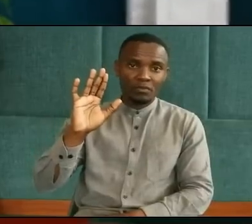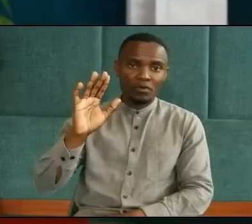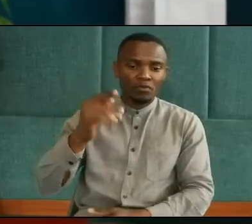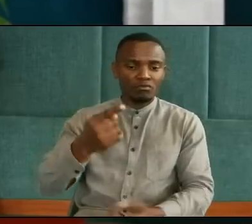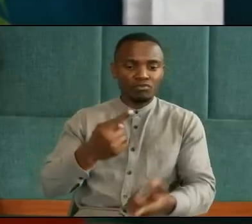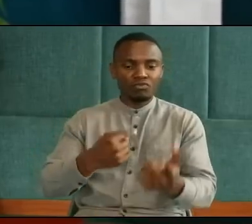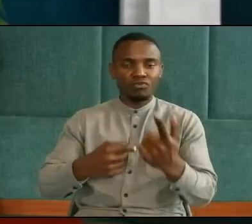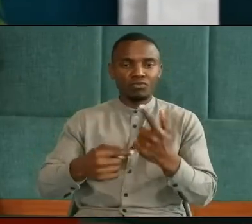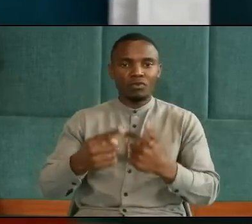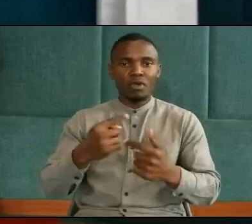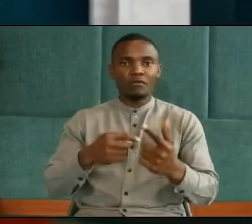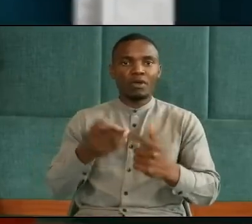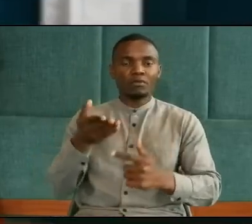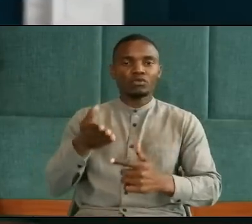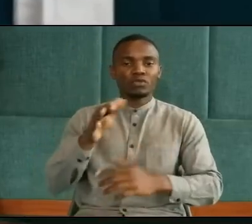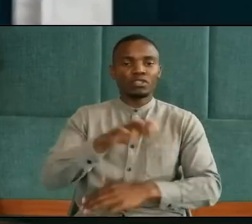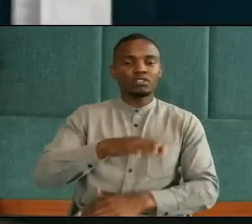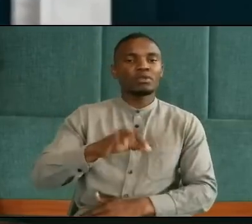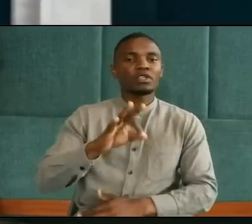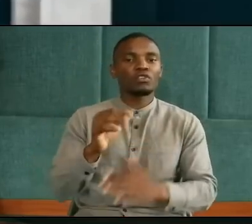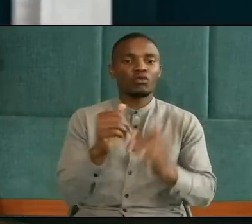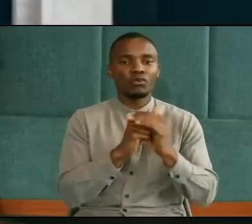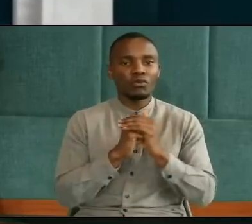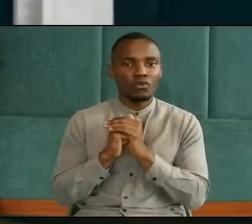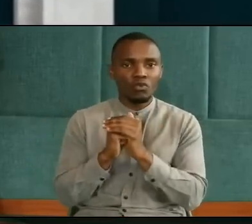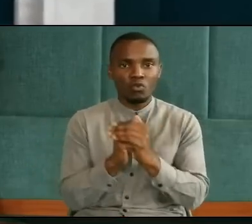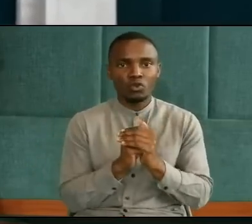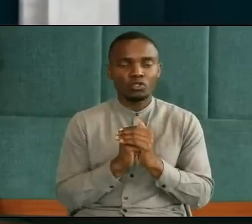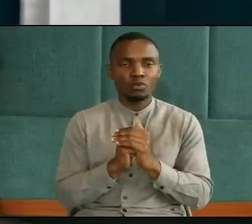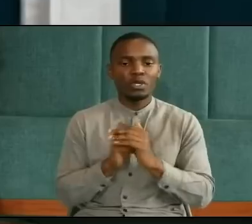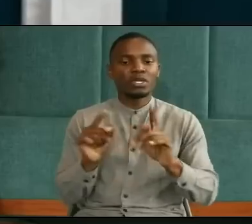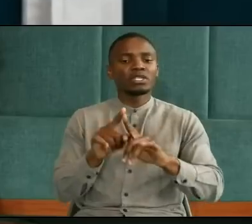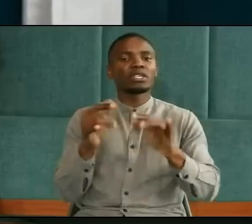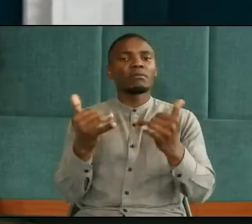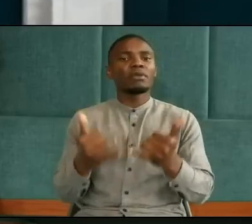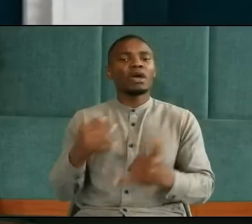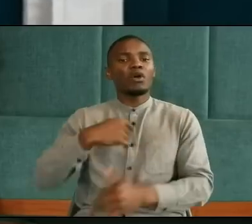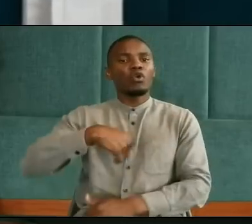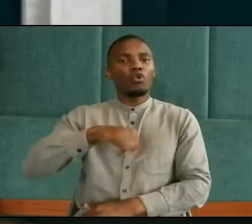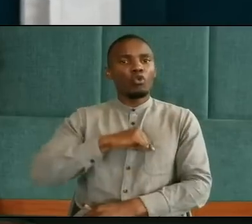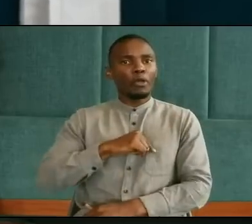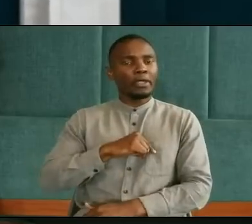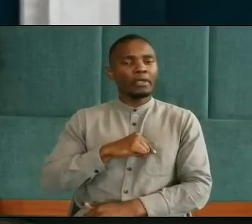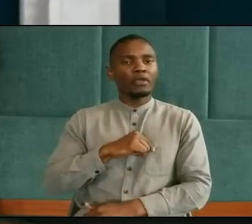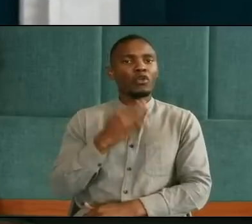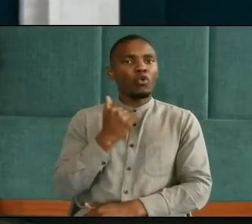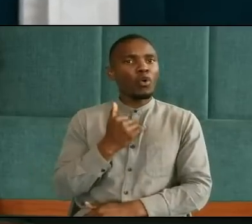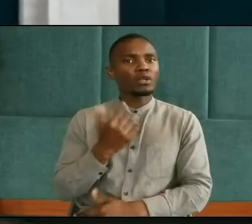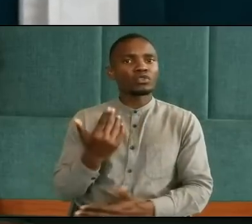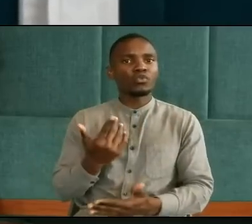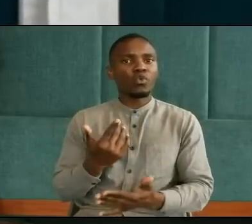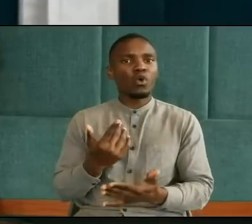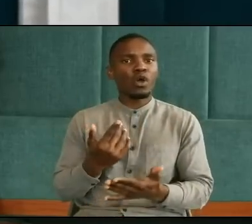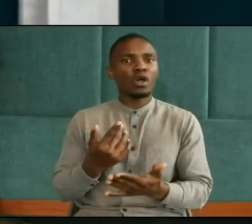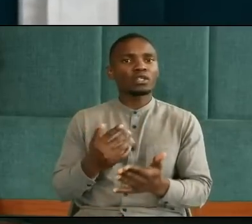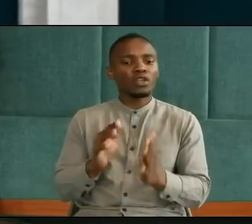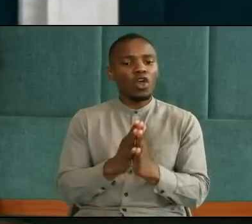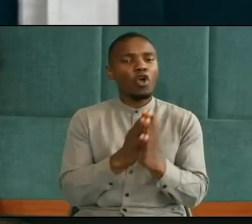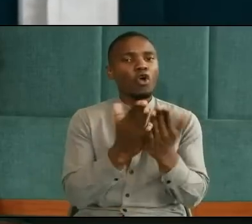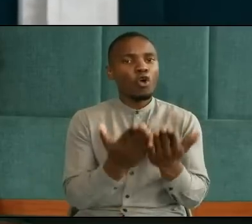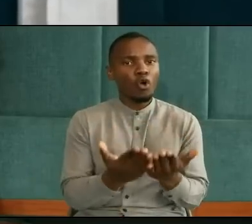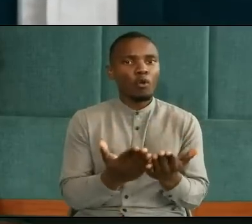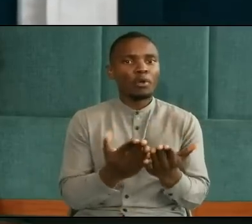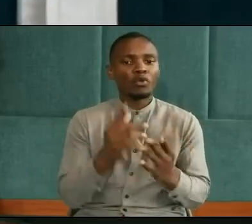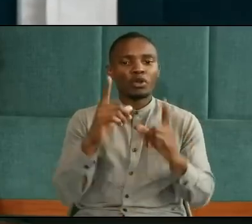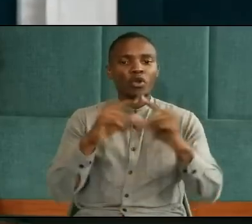marched to this place of worship. And now we're about to open your words. We cannot do